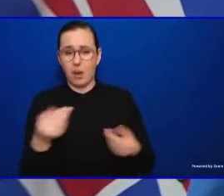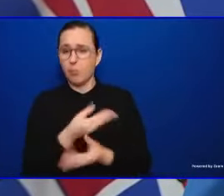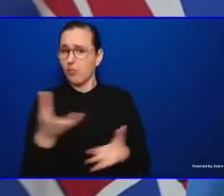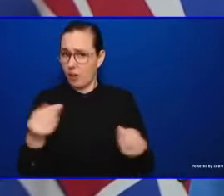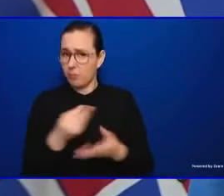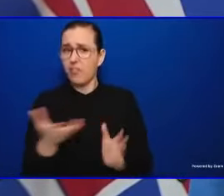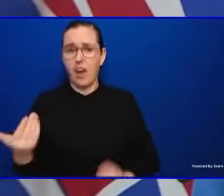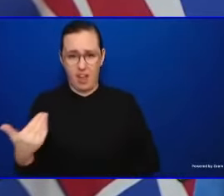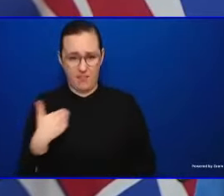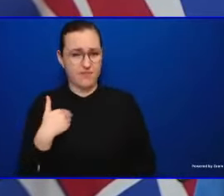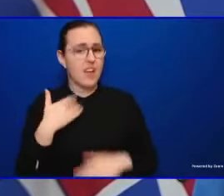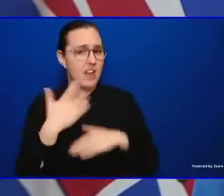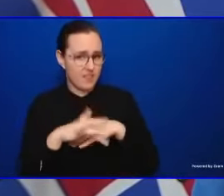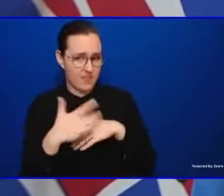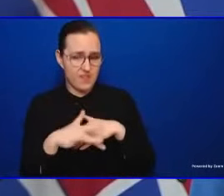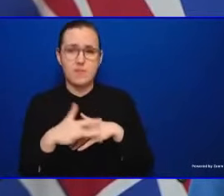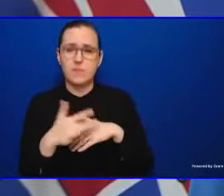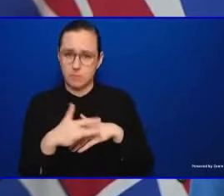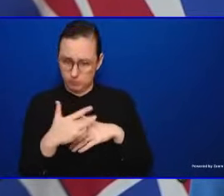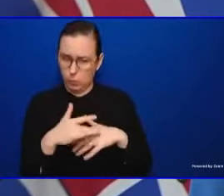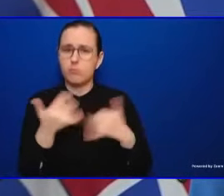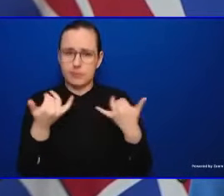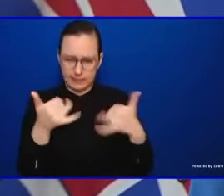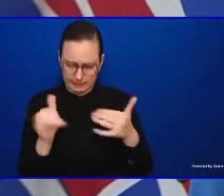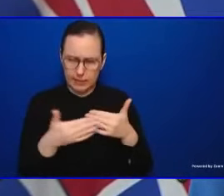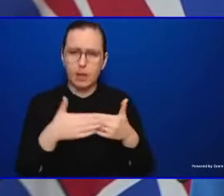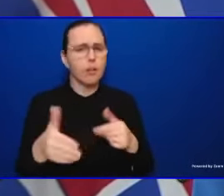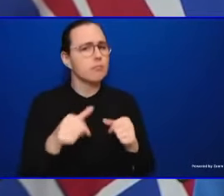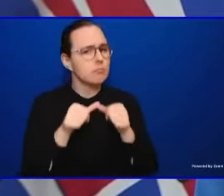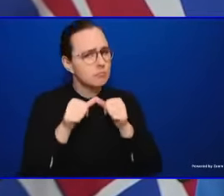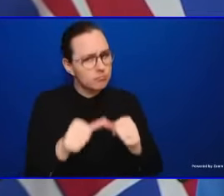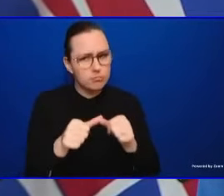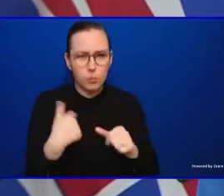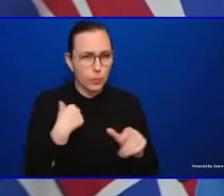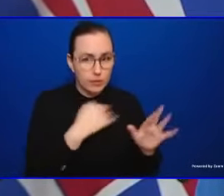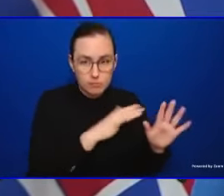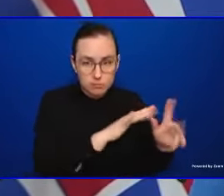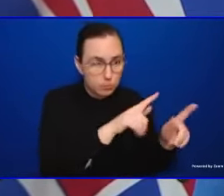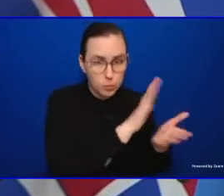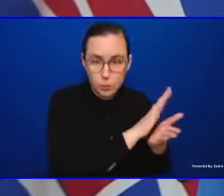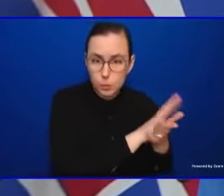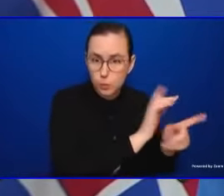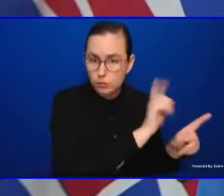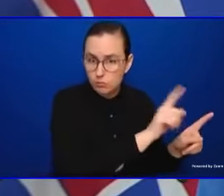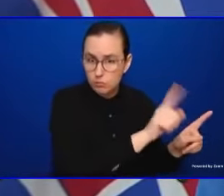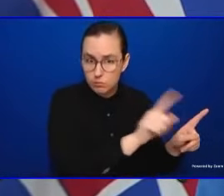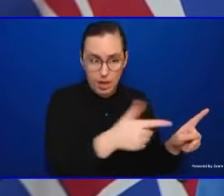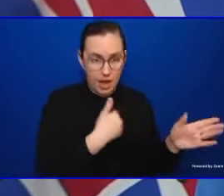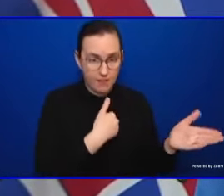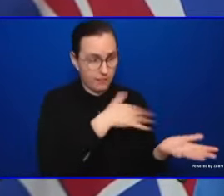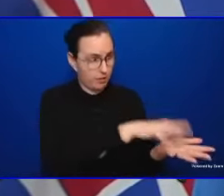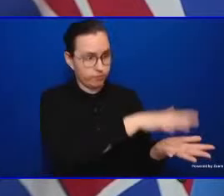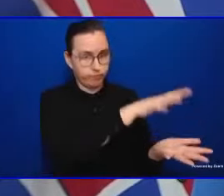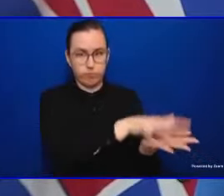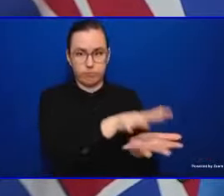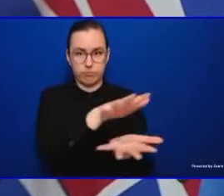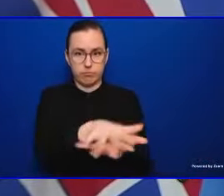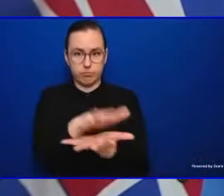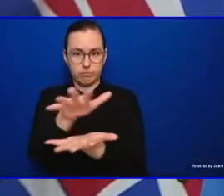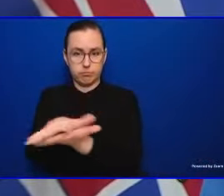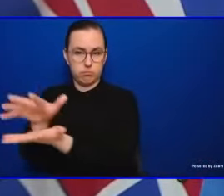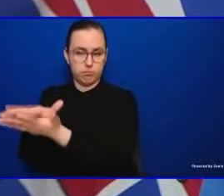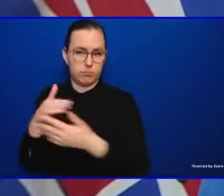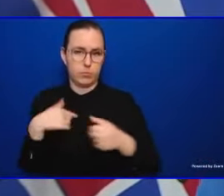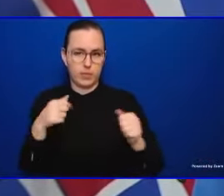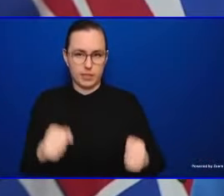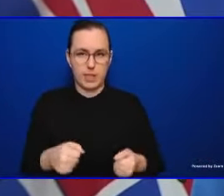districts have a good supply of those masks. There will be measures to reduce crowding, to stagger